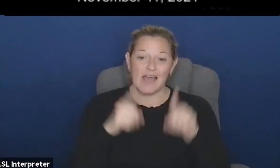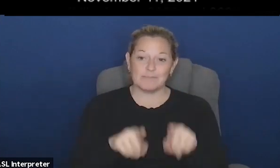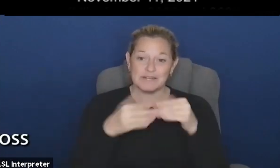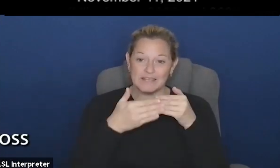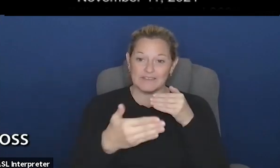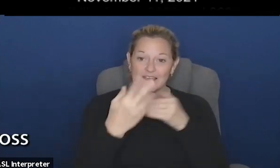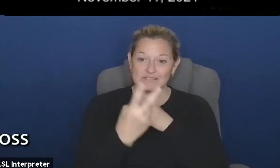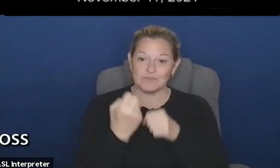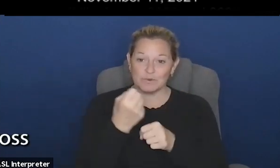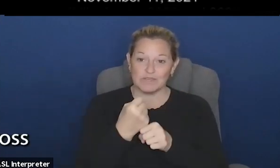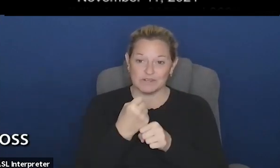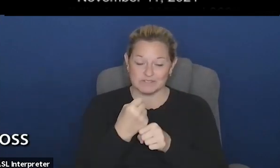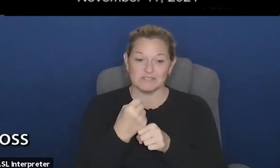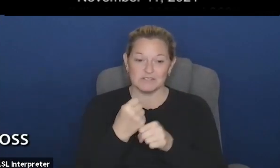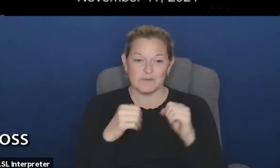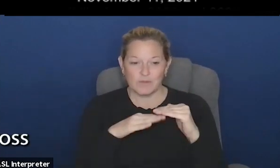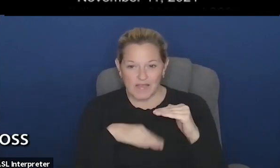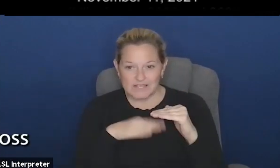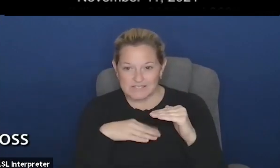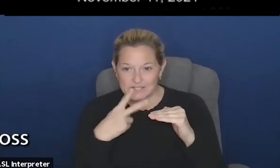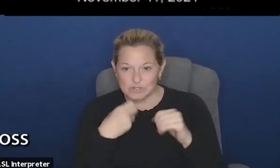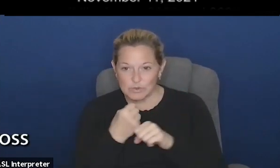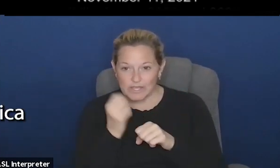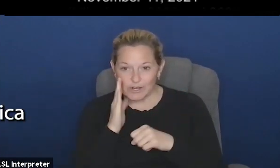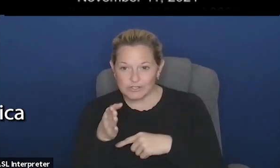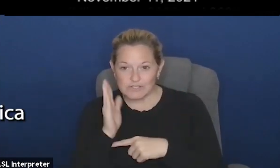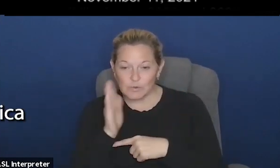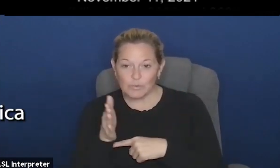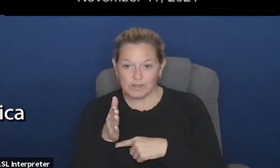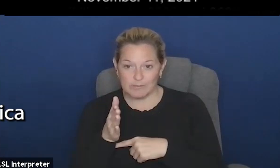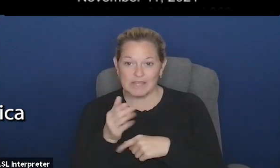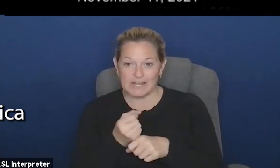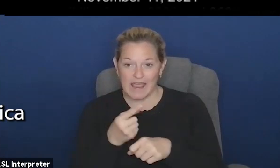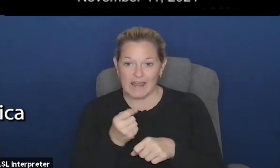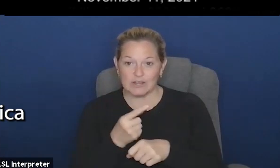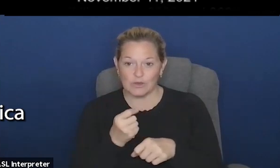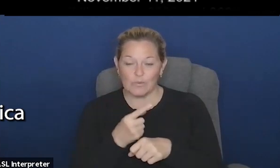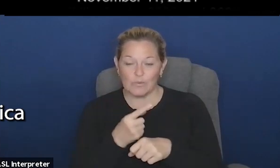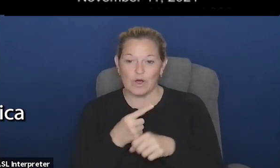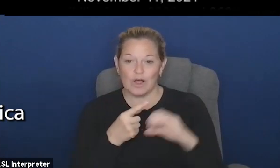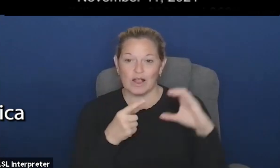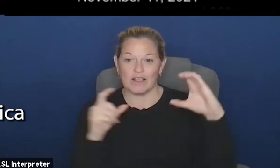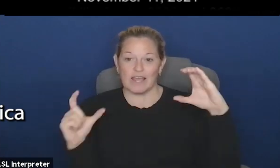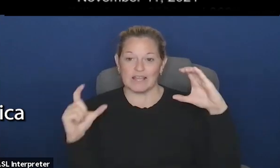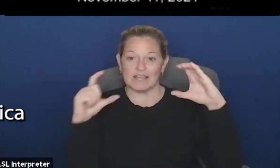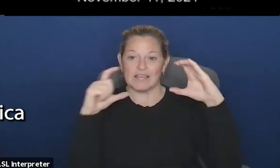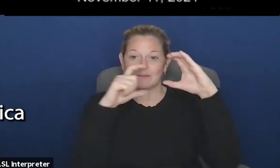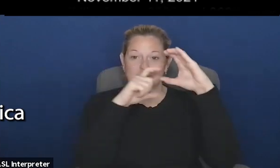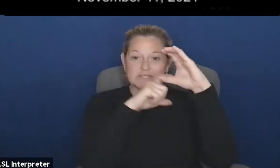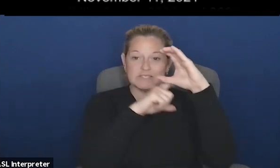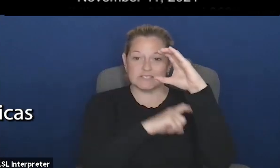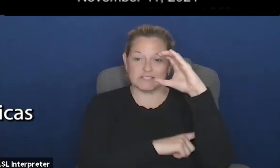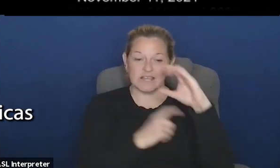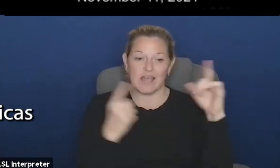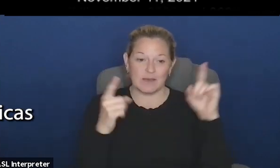about 2 years, a little bit less than 2 years, there's an annular eclipse going across both North, South, and Central America on October 14th,